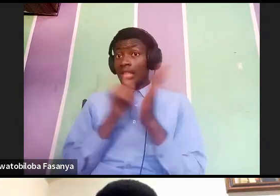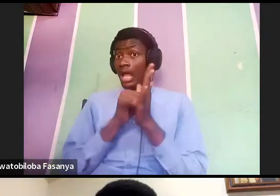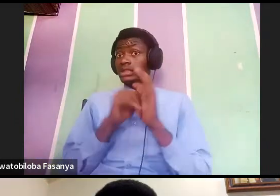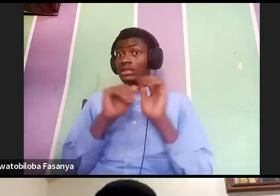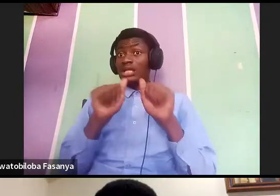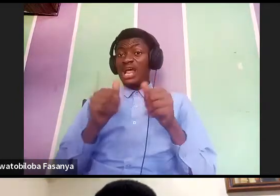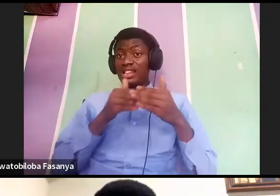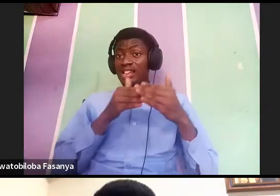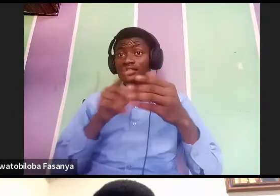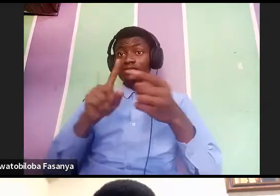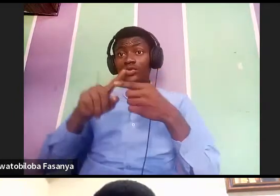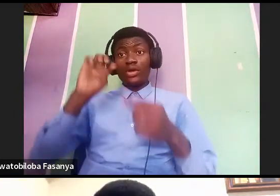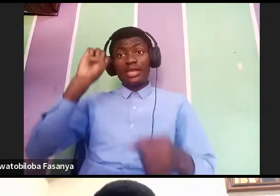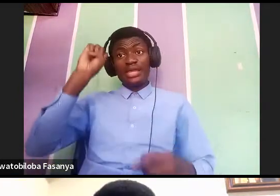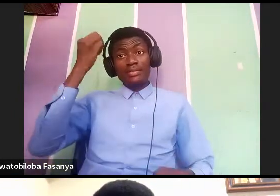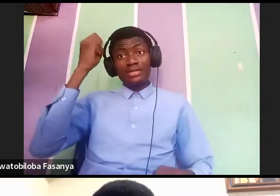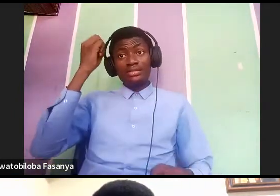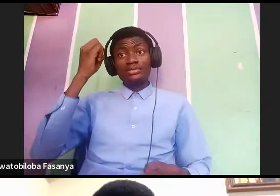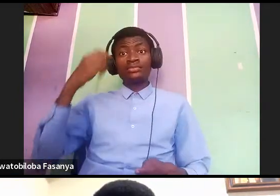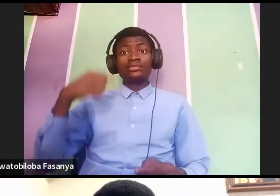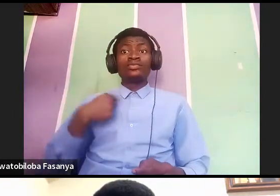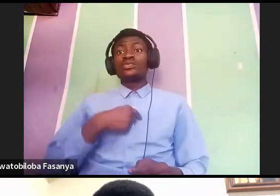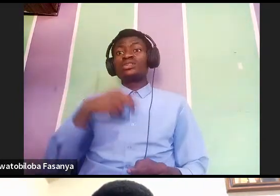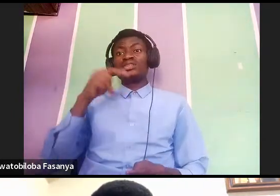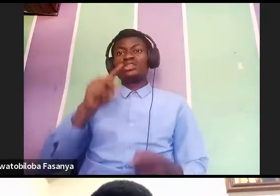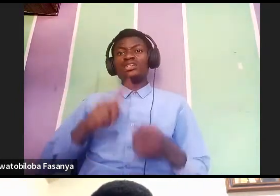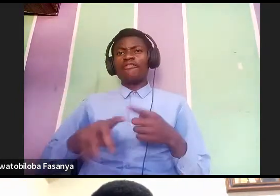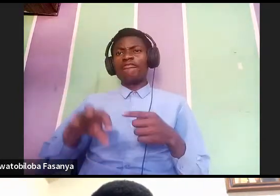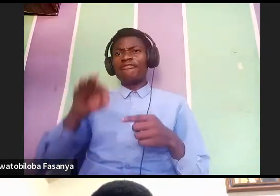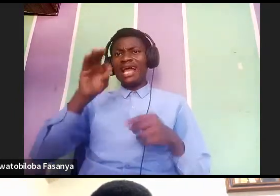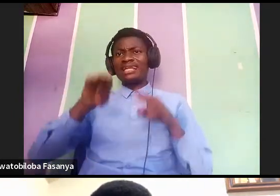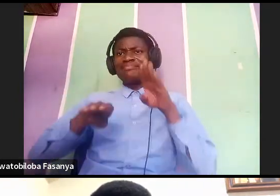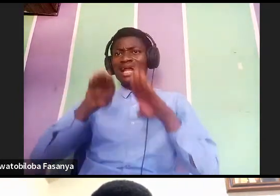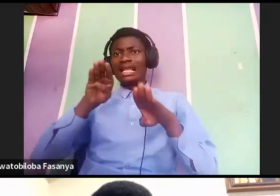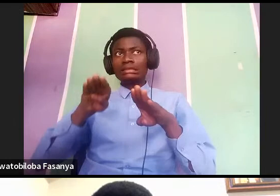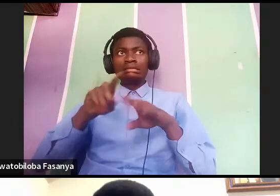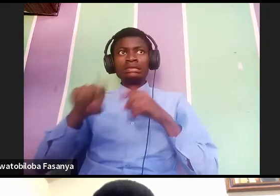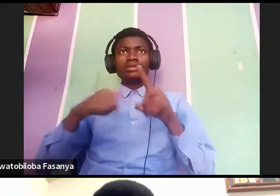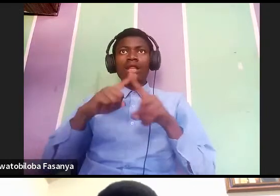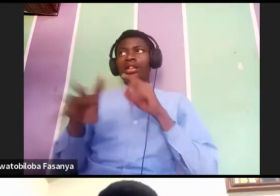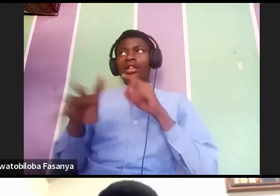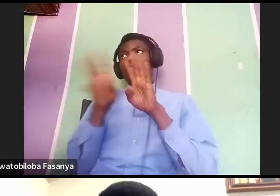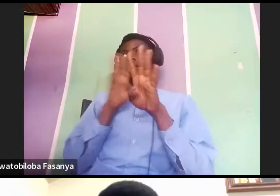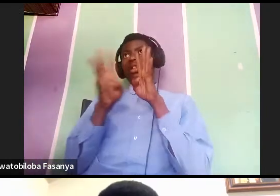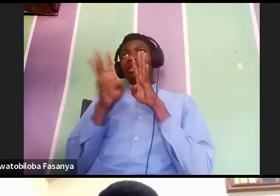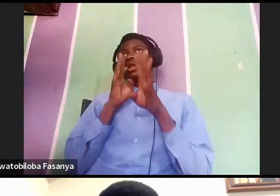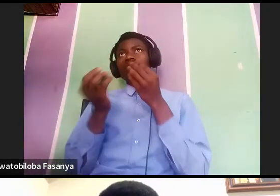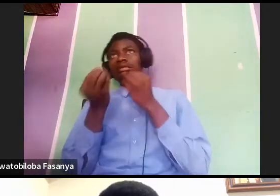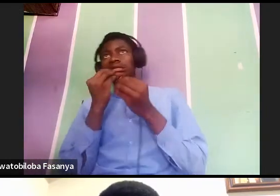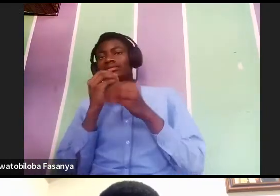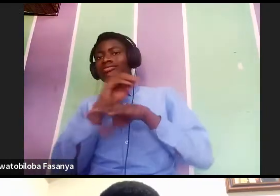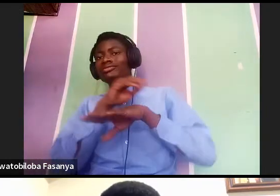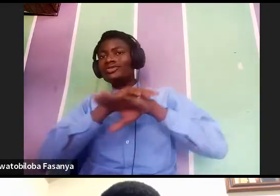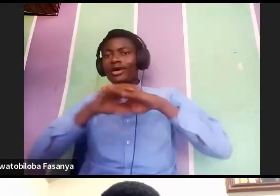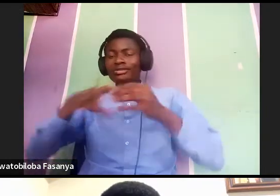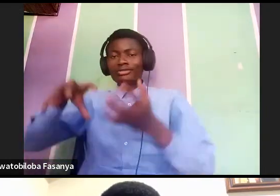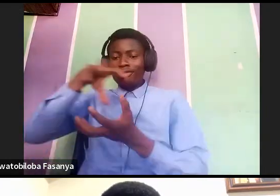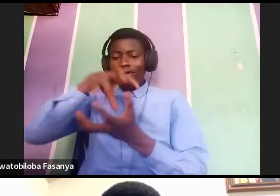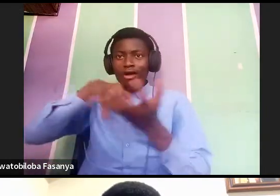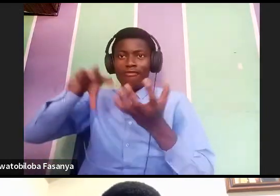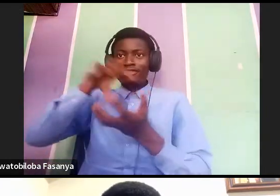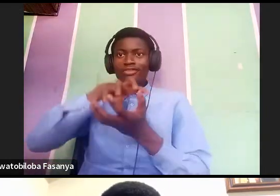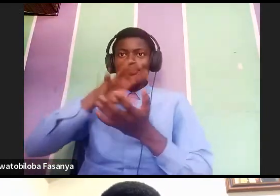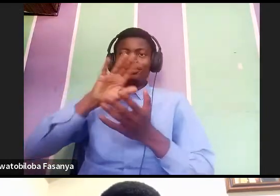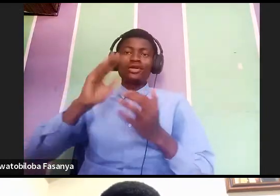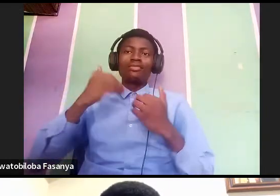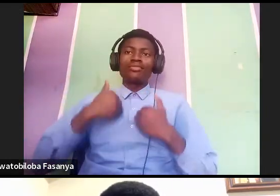need to find a balance while talking and eating so that we do not confuse our organs and confuse the food. I guess that's what happens. We confuse